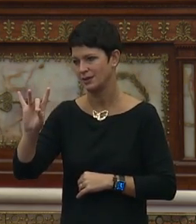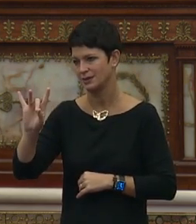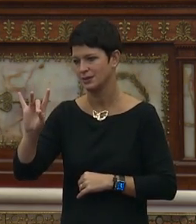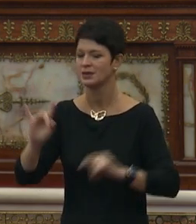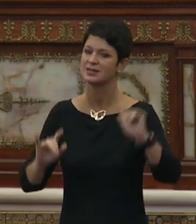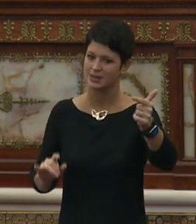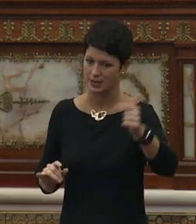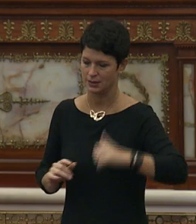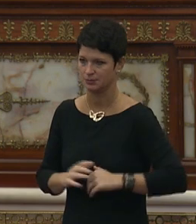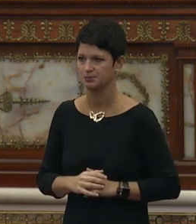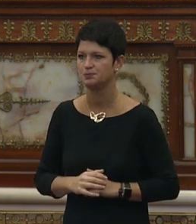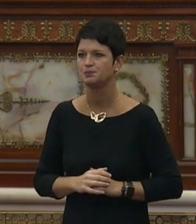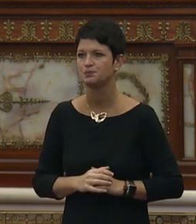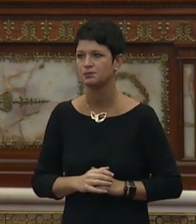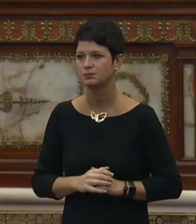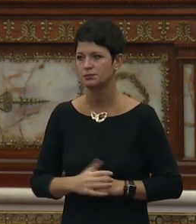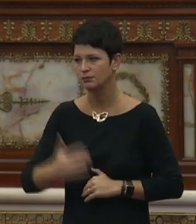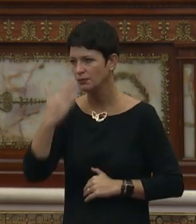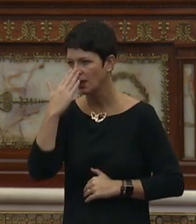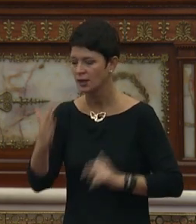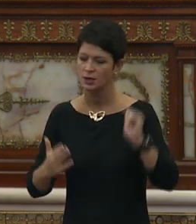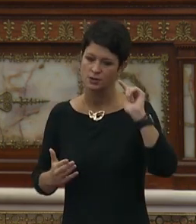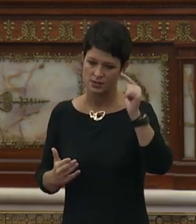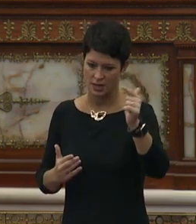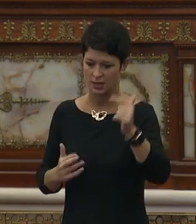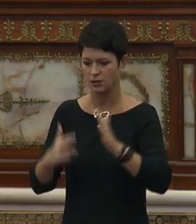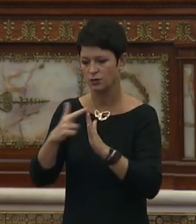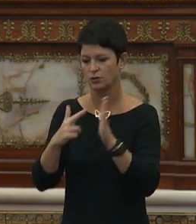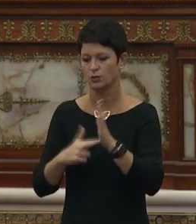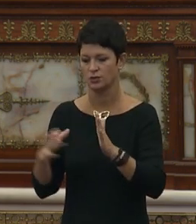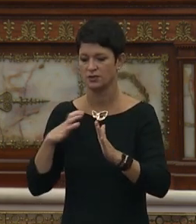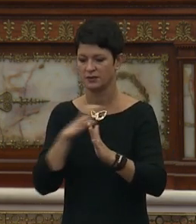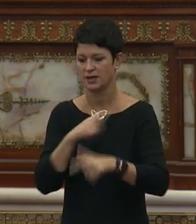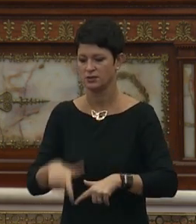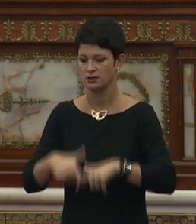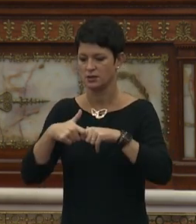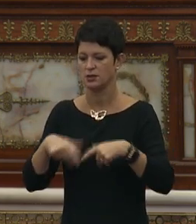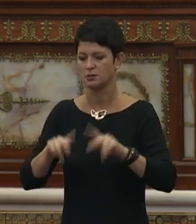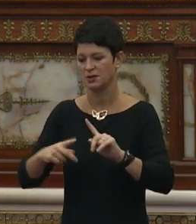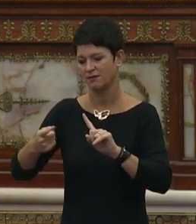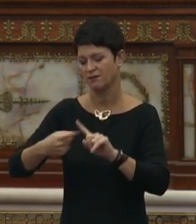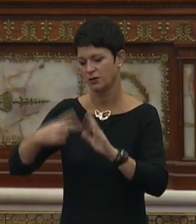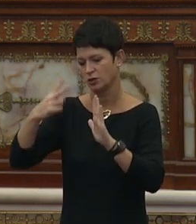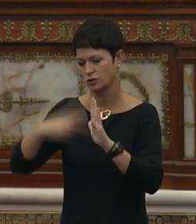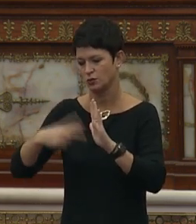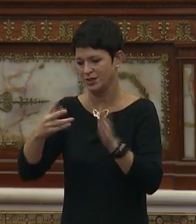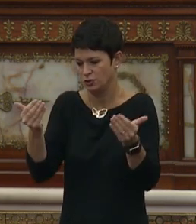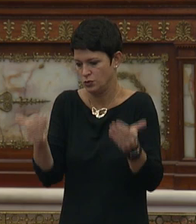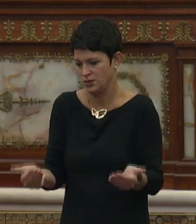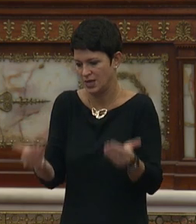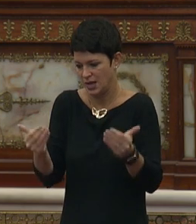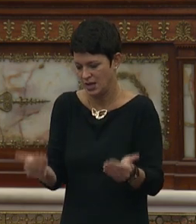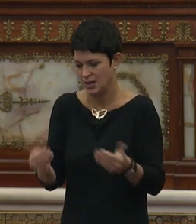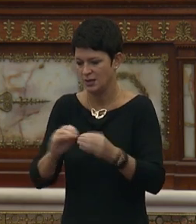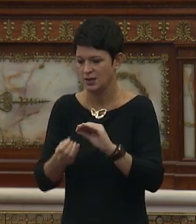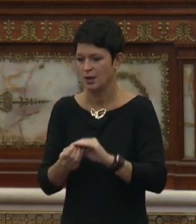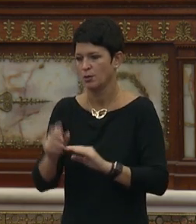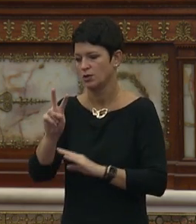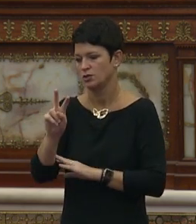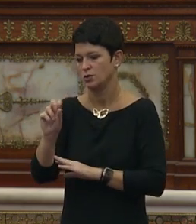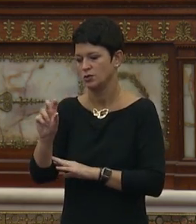200538. Second. Thank you. It has been moved and properly second that the rules of council be suspended so that to permit first reading this day of Bill